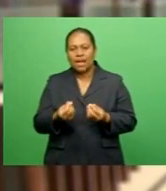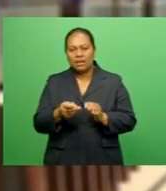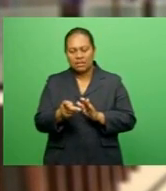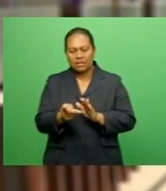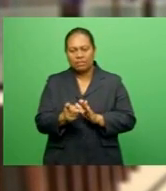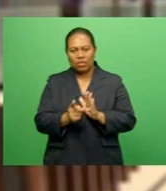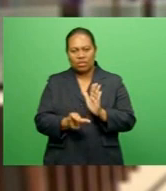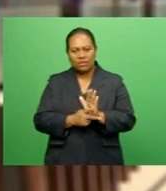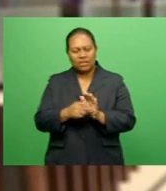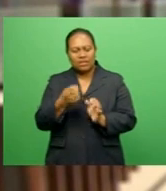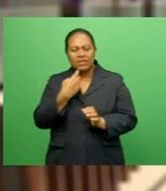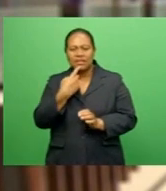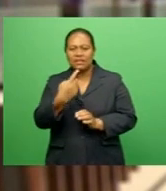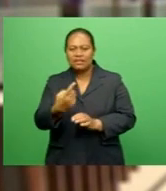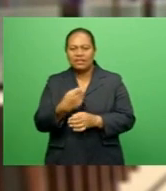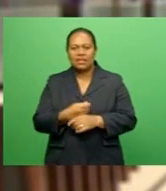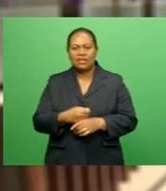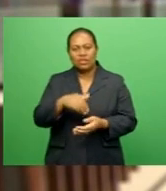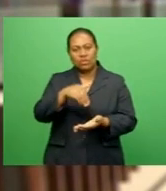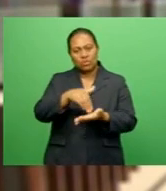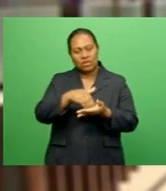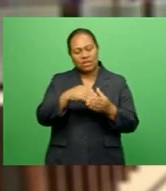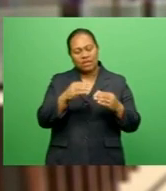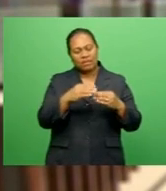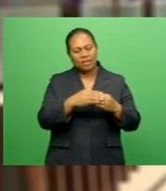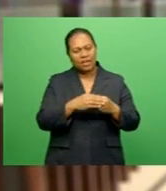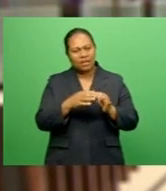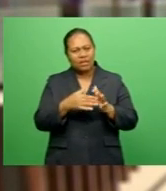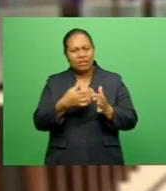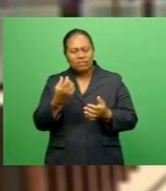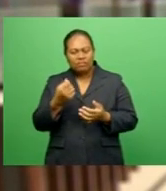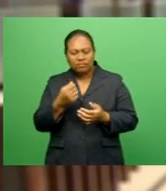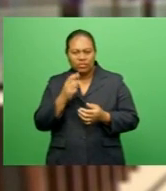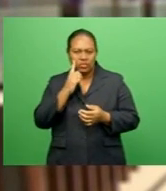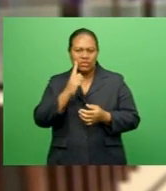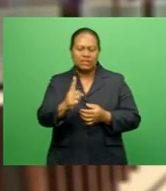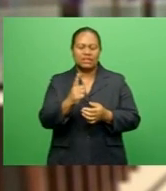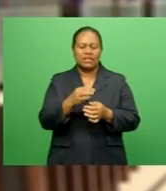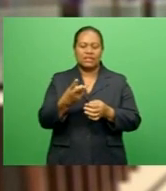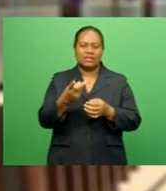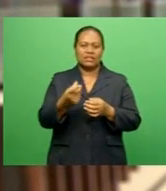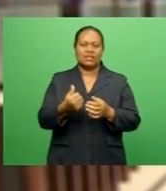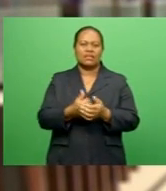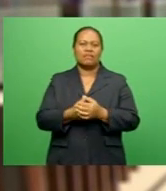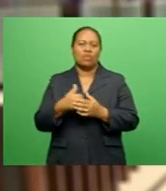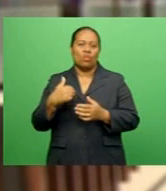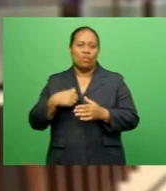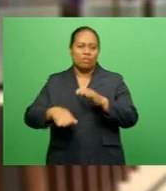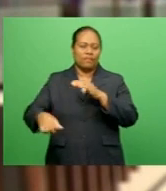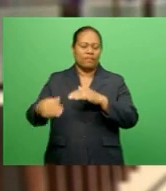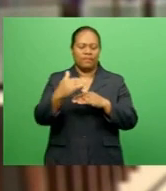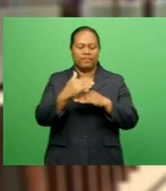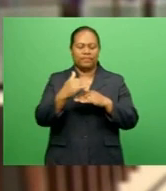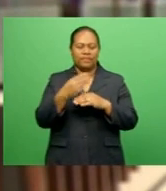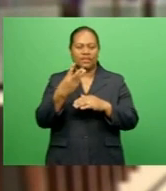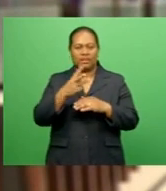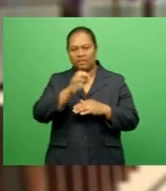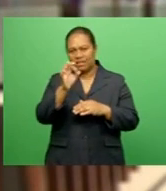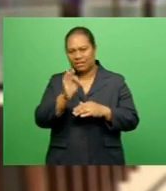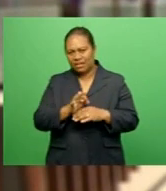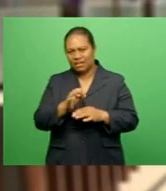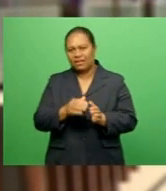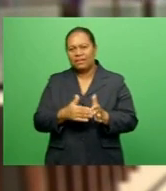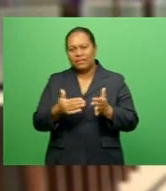also restated that the central bank is unlikely to raise target cash rate until wage growth is well above 3%, and that